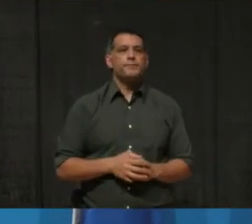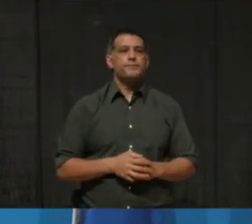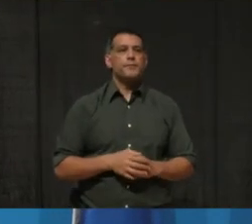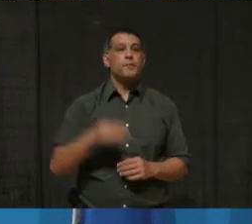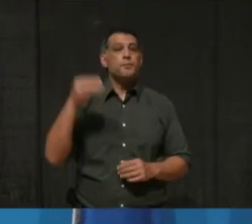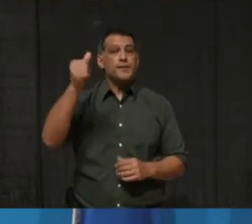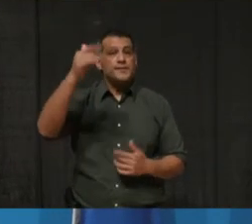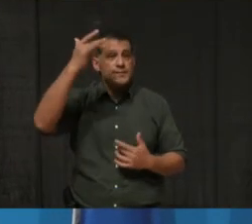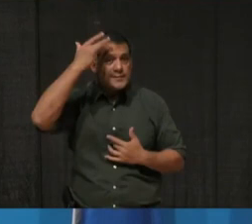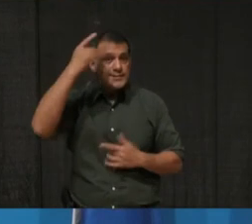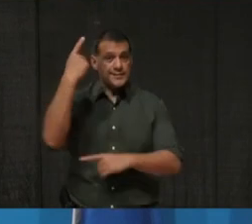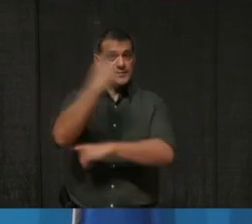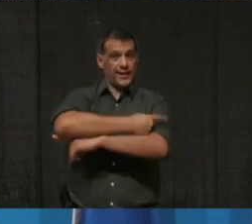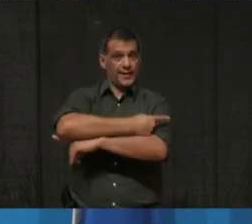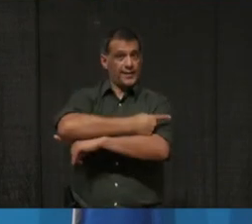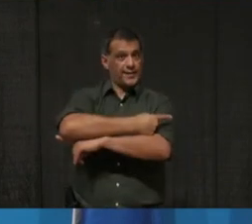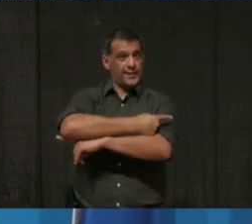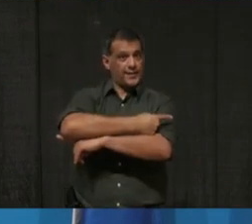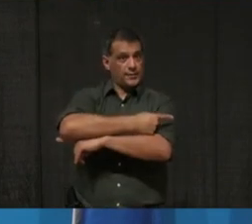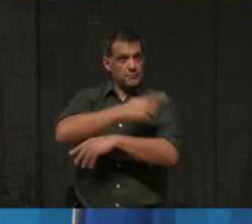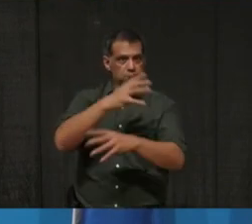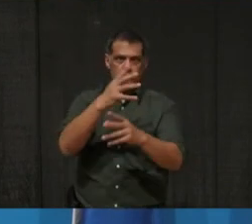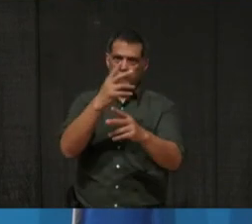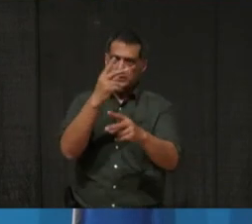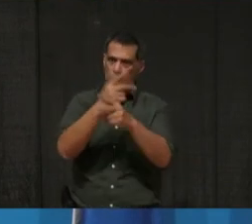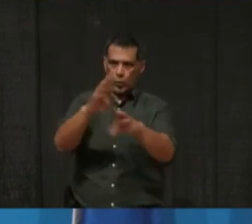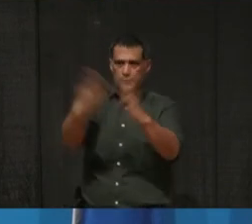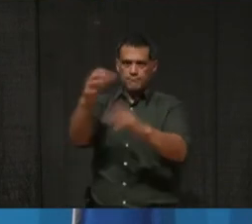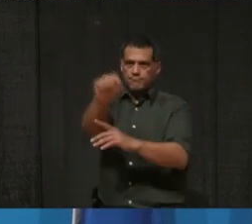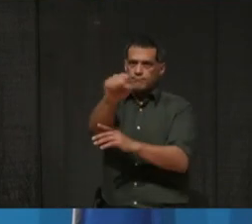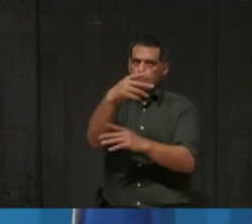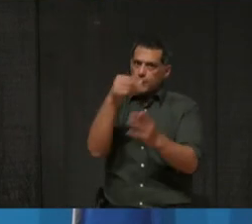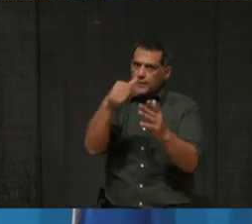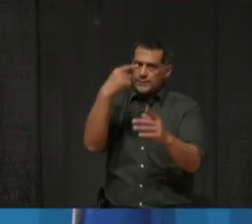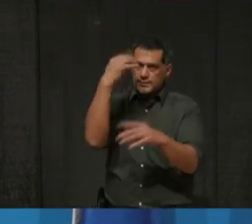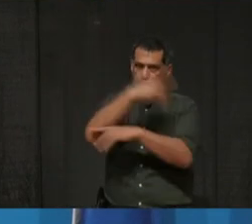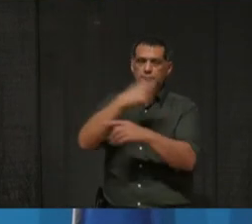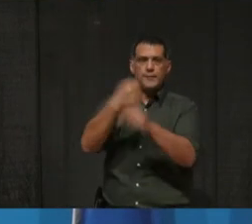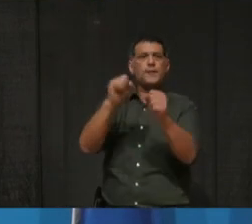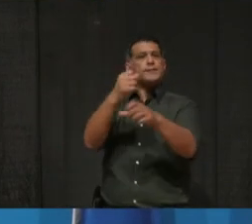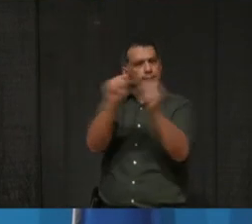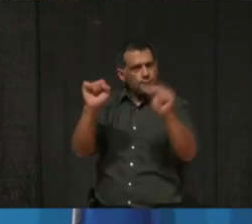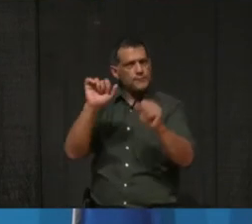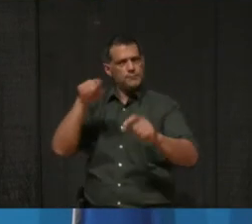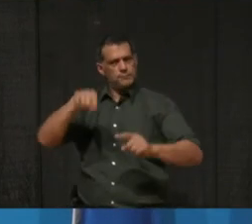way to make sure that we can keep businesses open and keep workers safe.